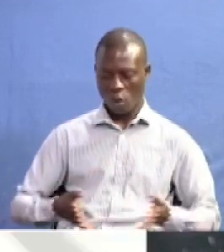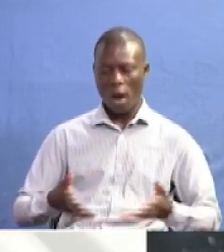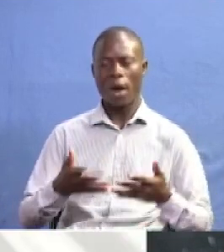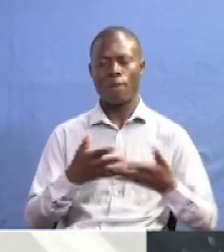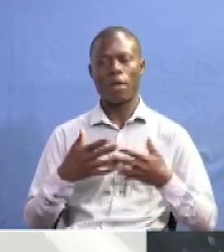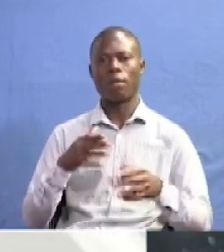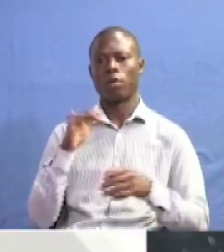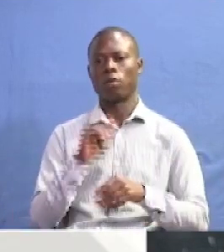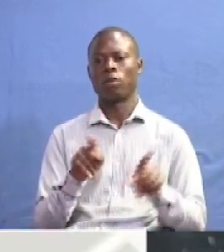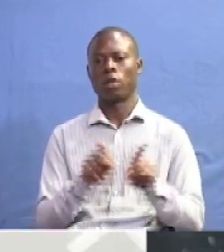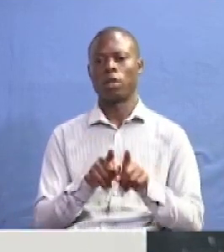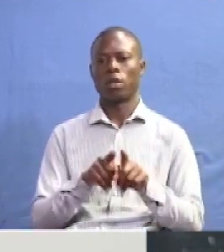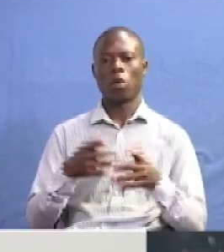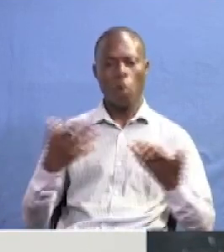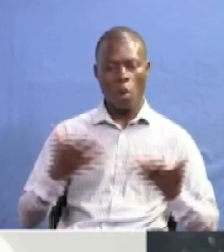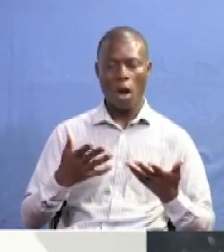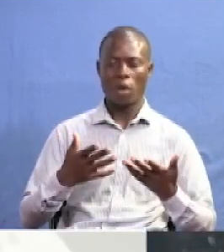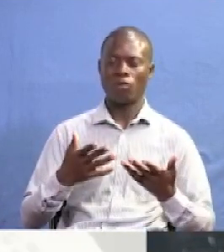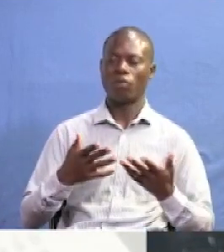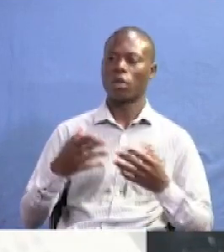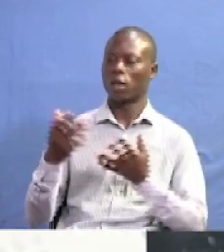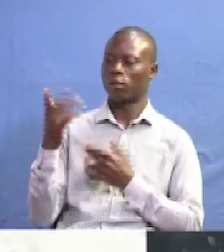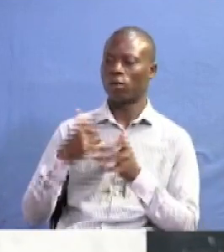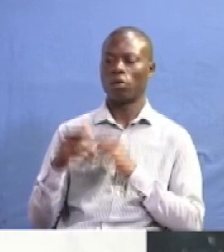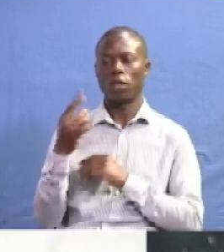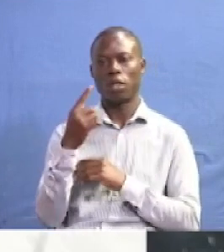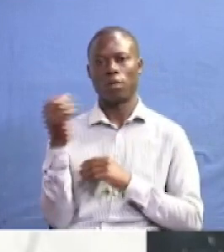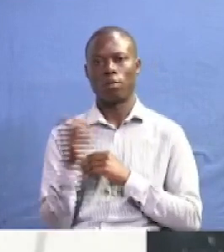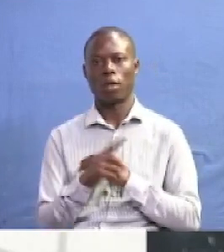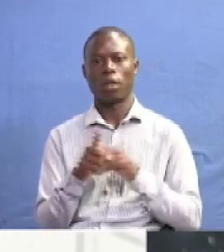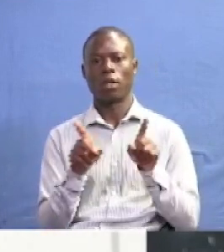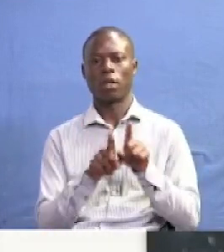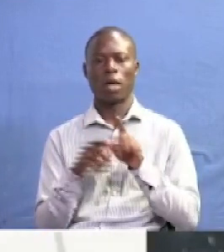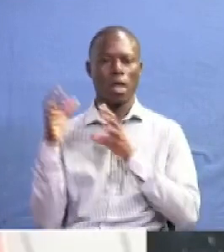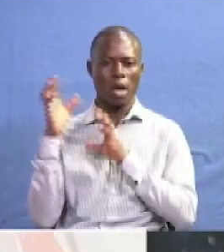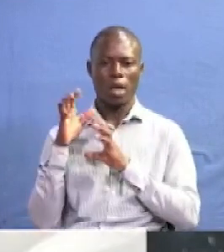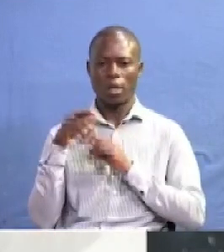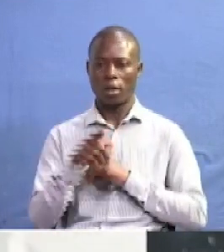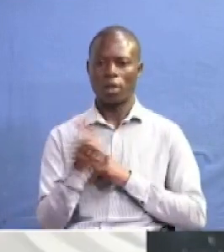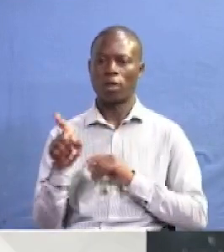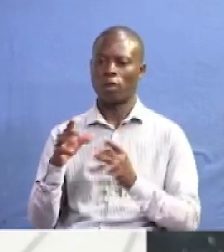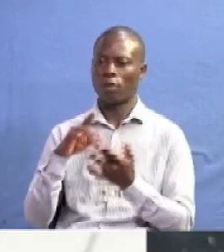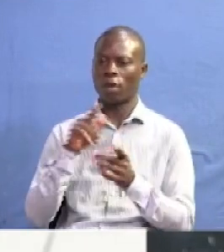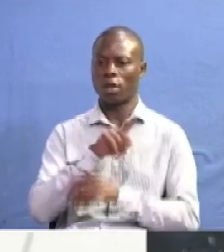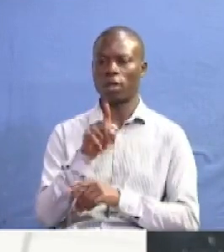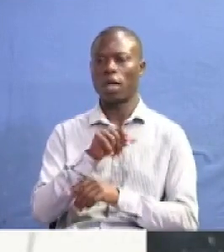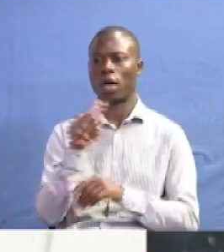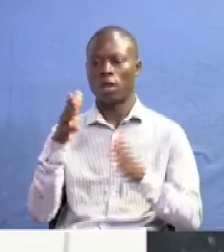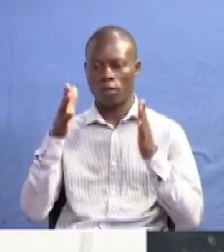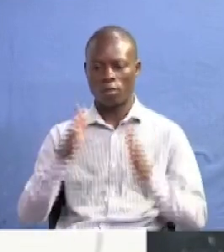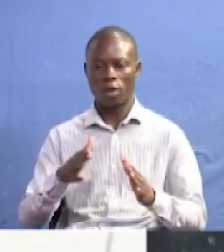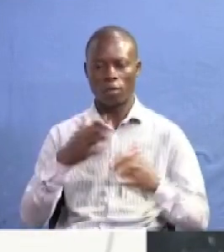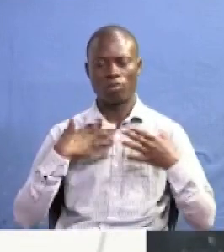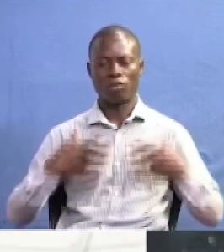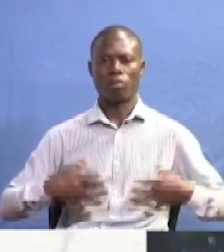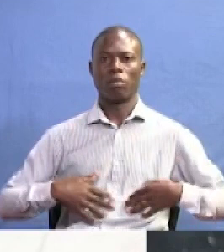women menstruate from the womb every month. So the lining cells can find themselves in other parts of the body.